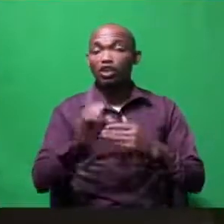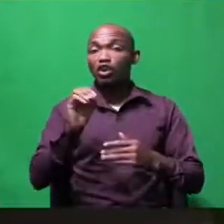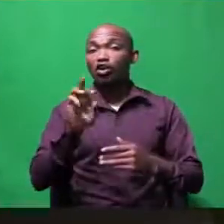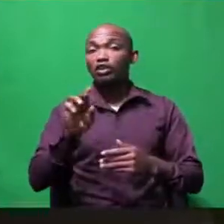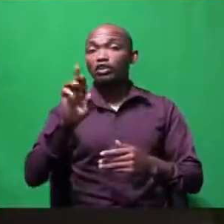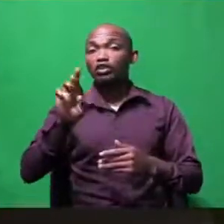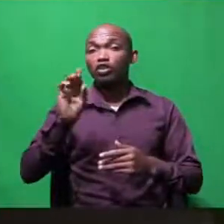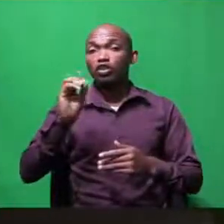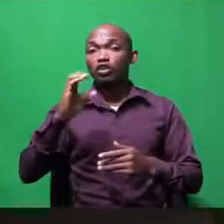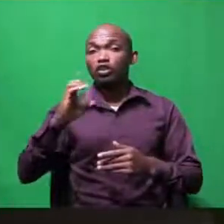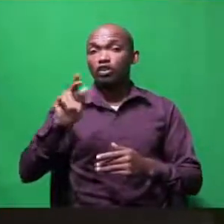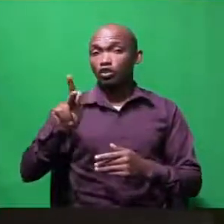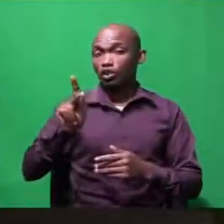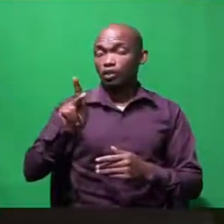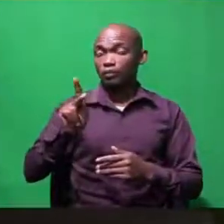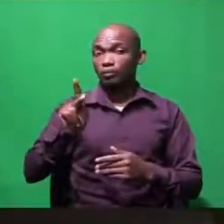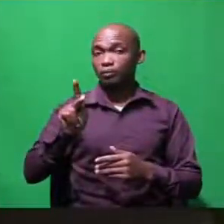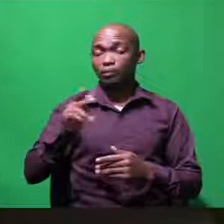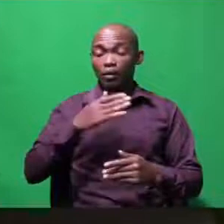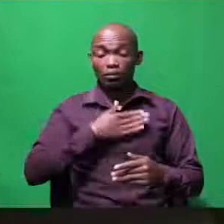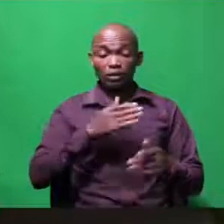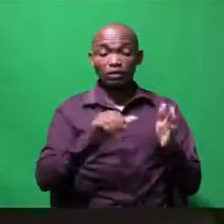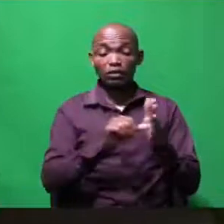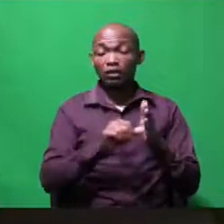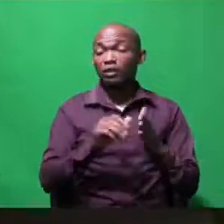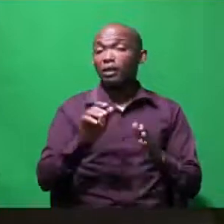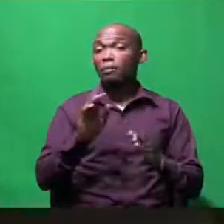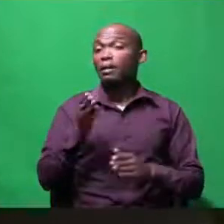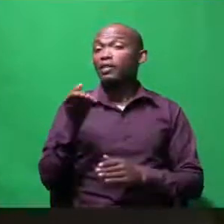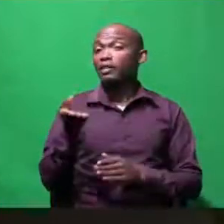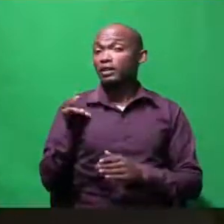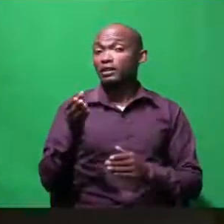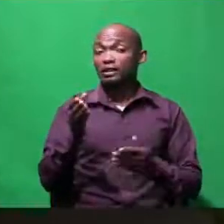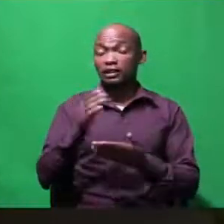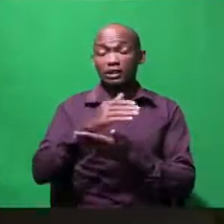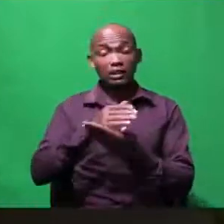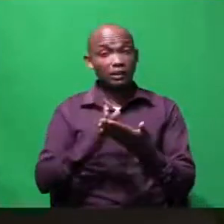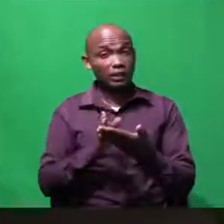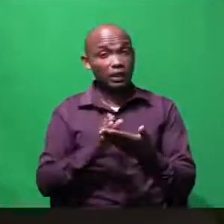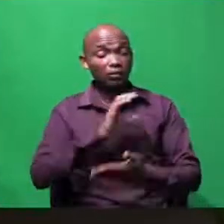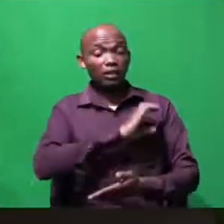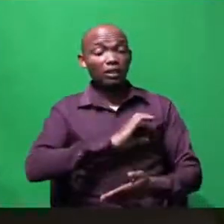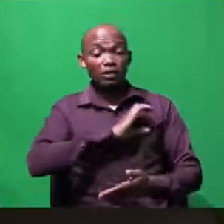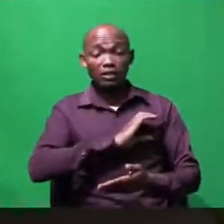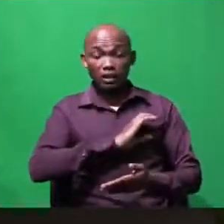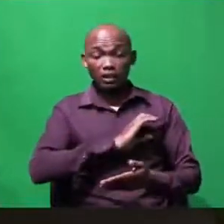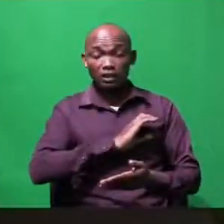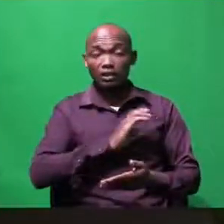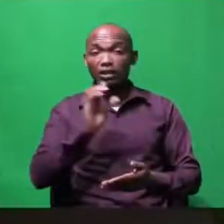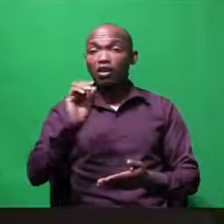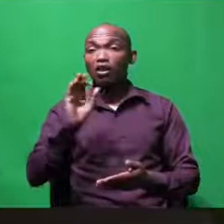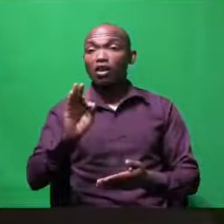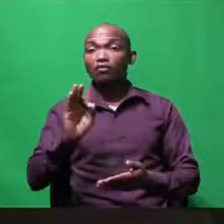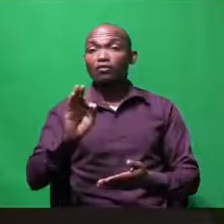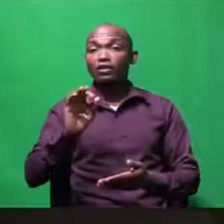So my student, by this we can say is some characteristic of sedimentary